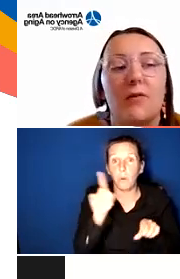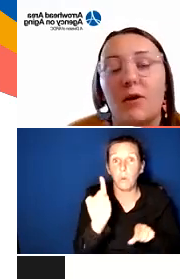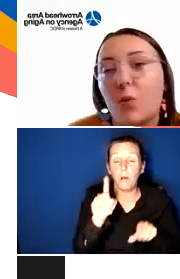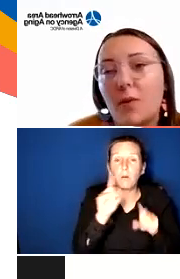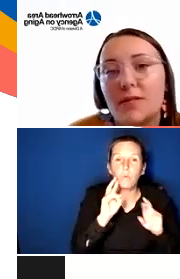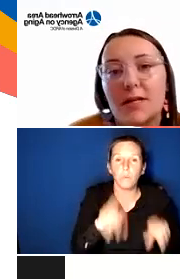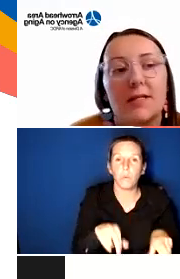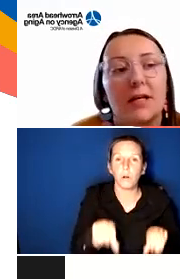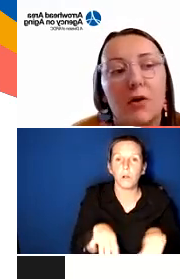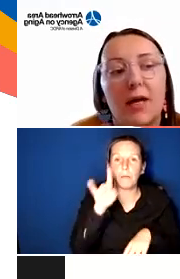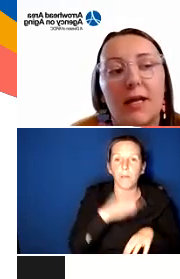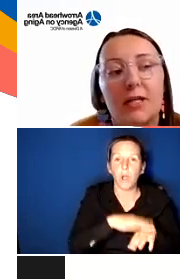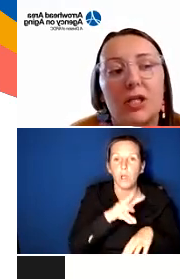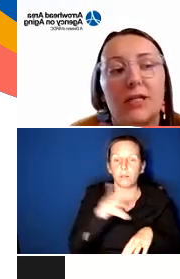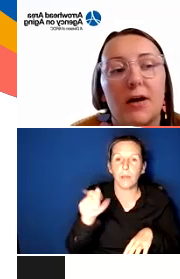can be found on our website,